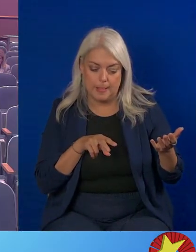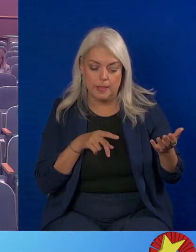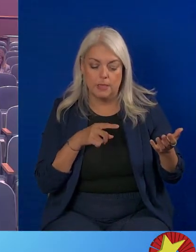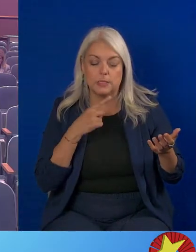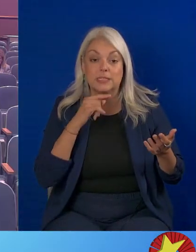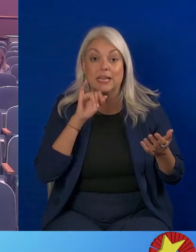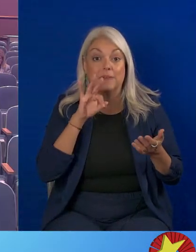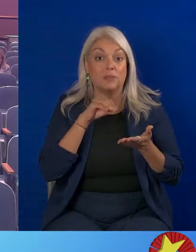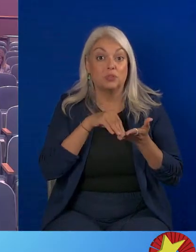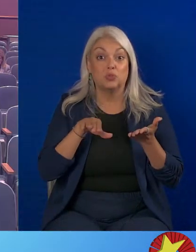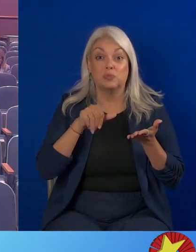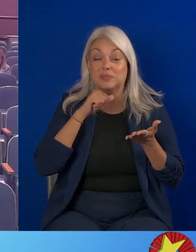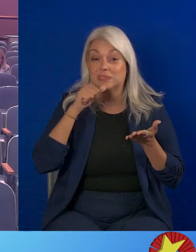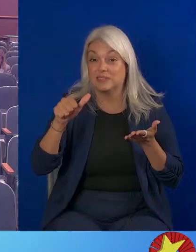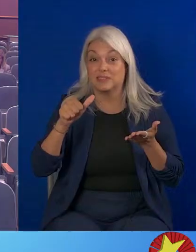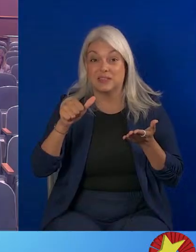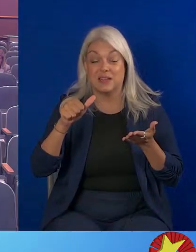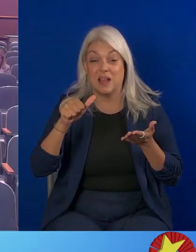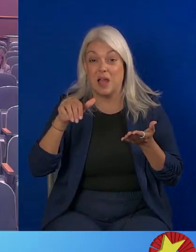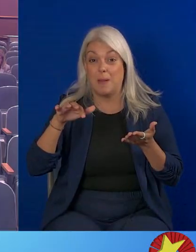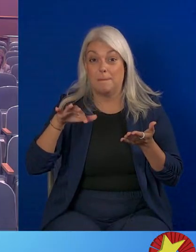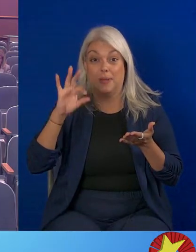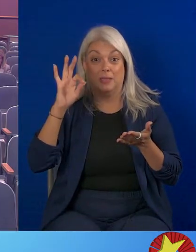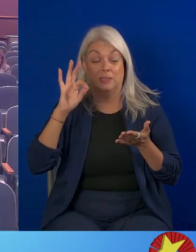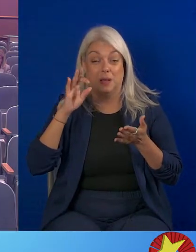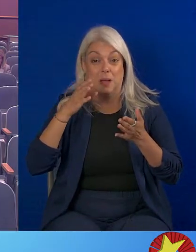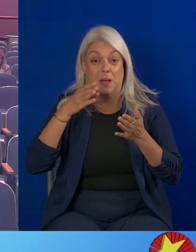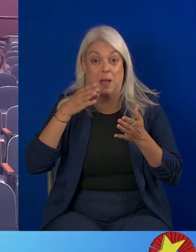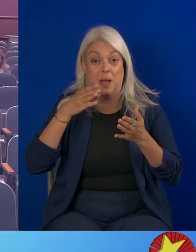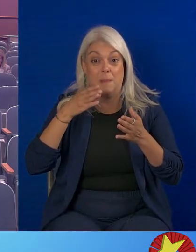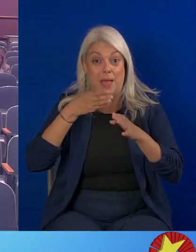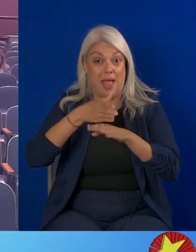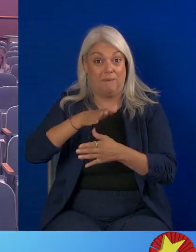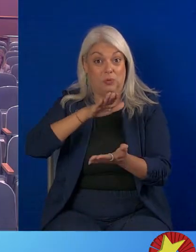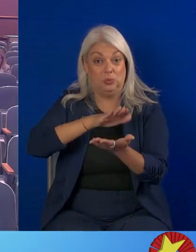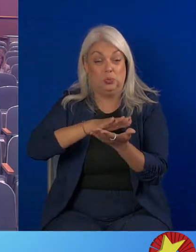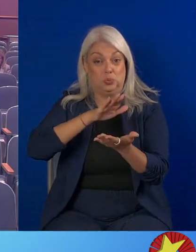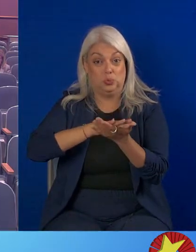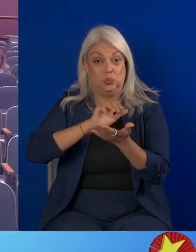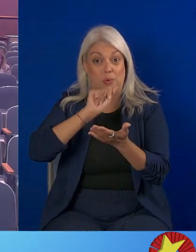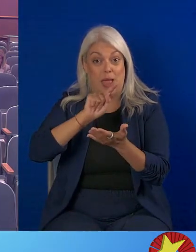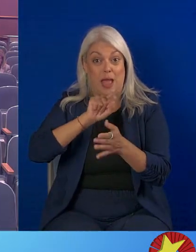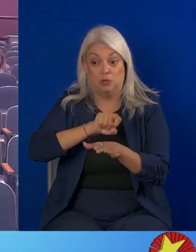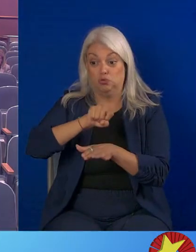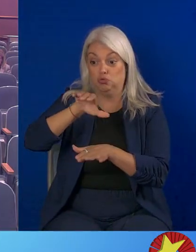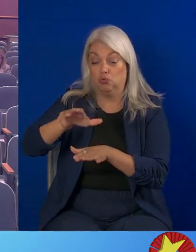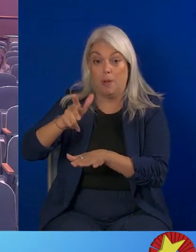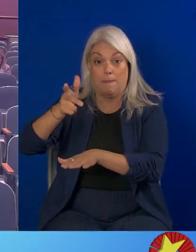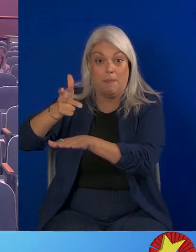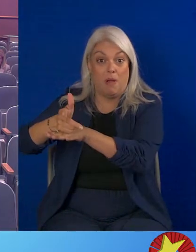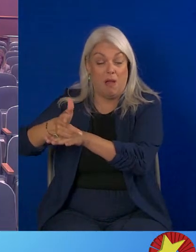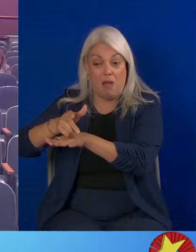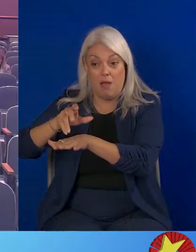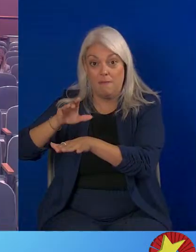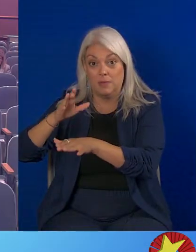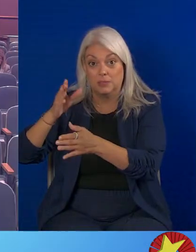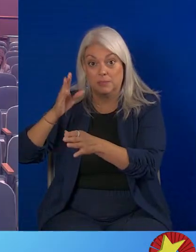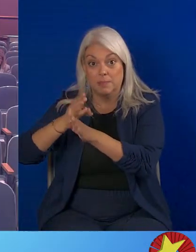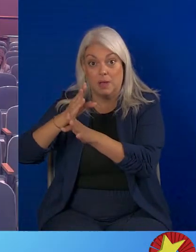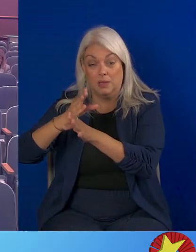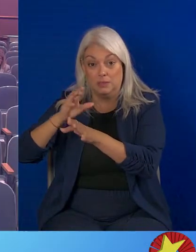are not picked up at their activity route stops, then we're going to refer back to the previous